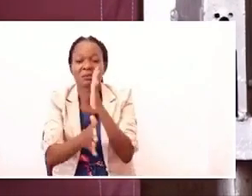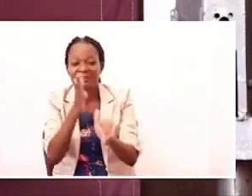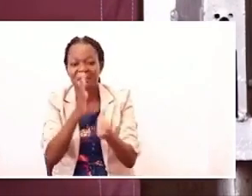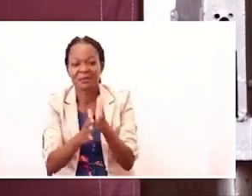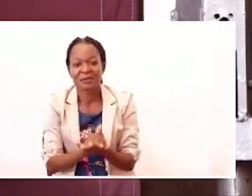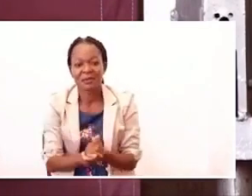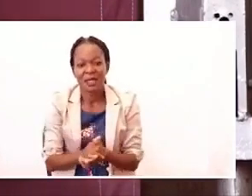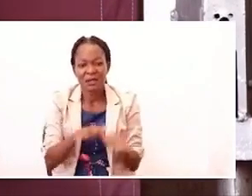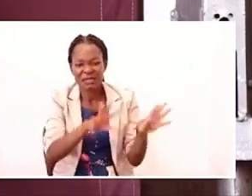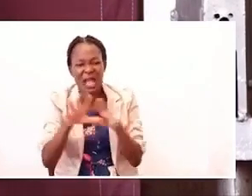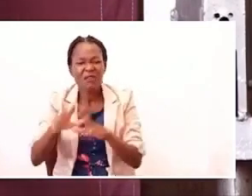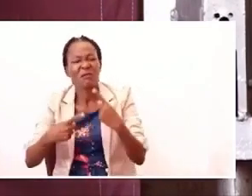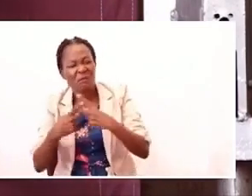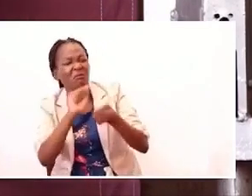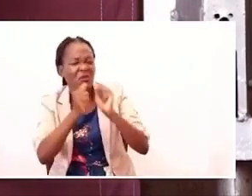They have suffered in isolation,